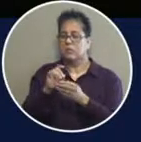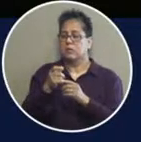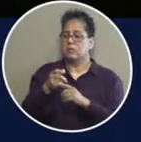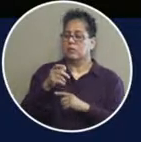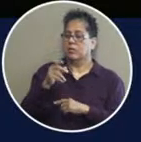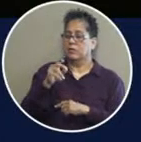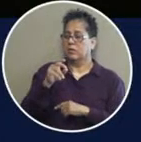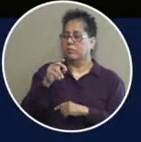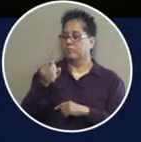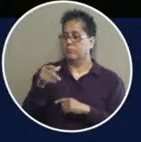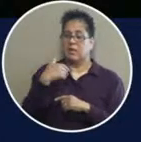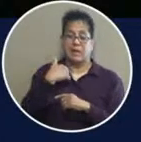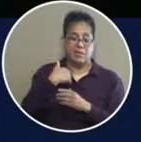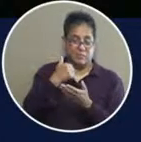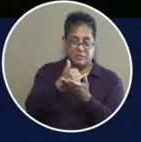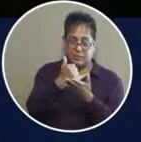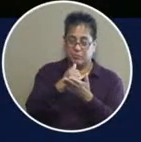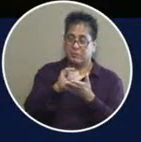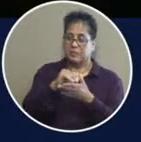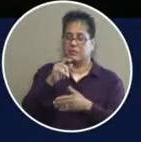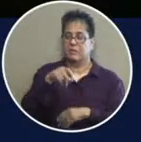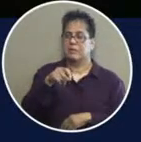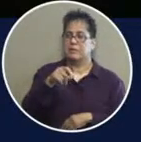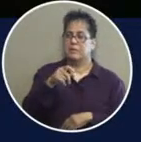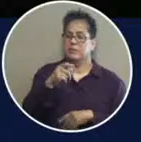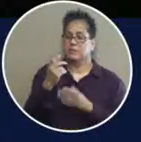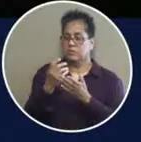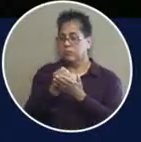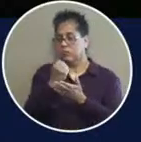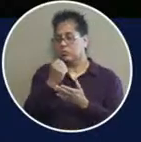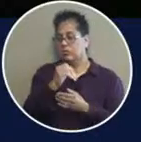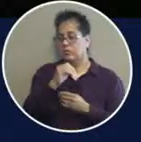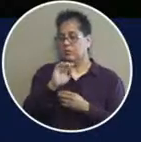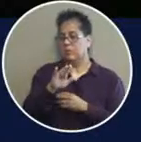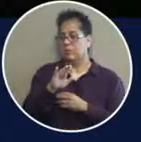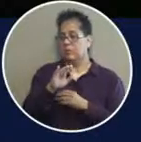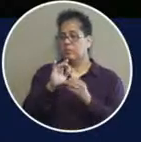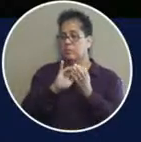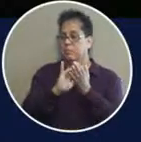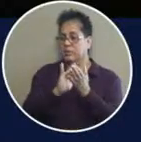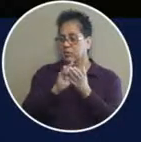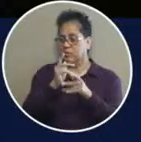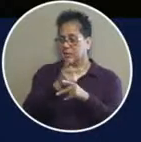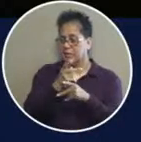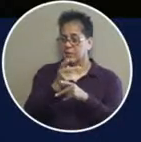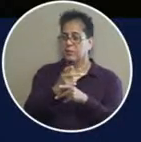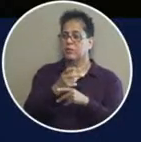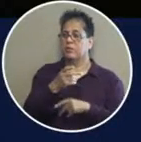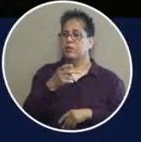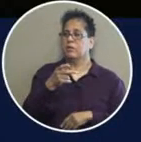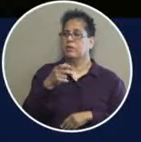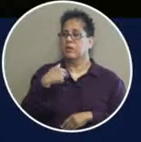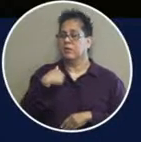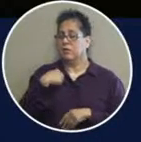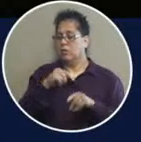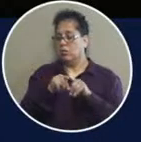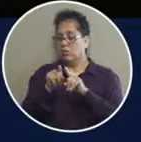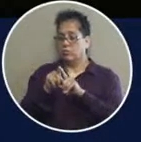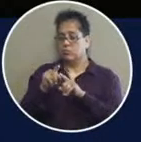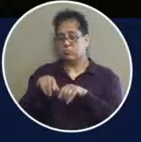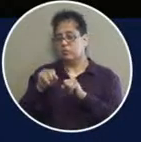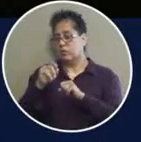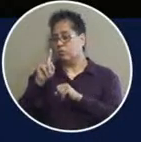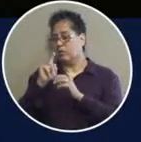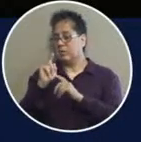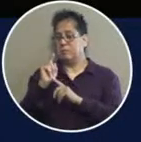the assistance that they need to be able to obtain their medical care. I do want to take a minute